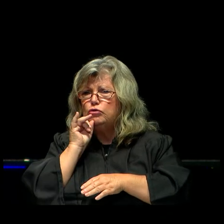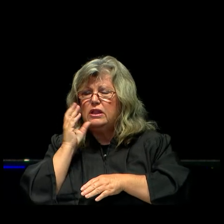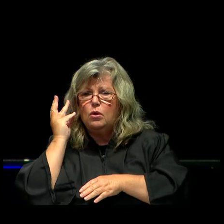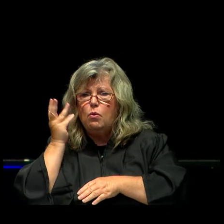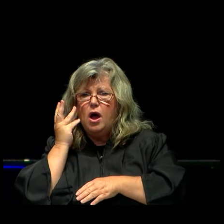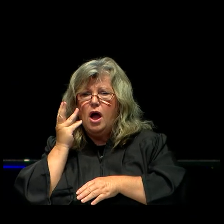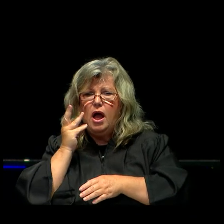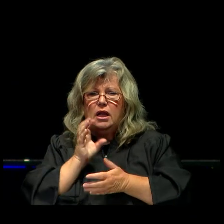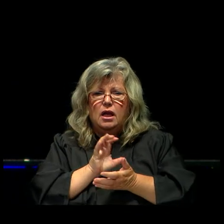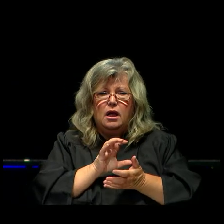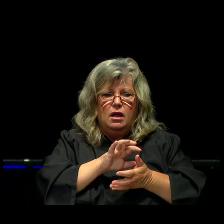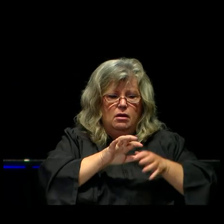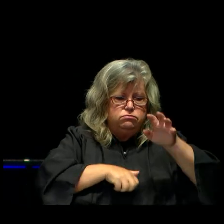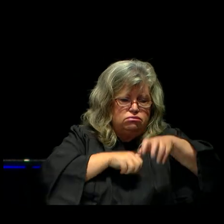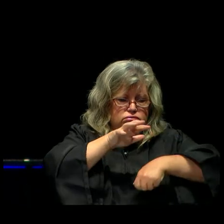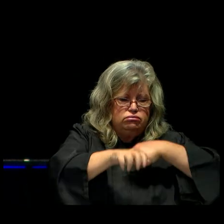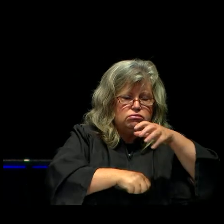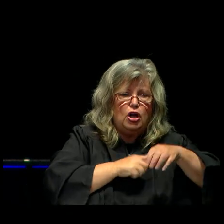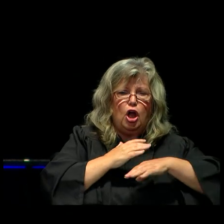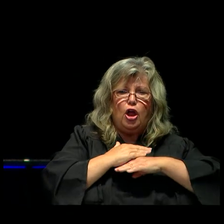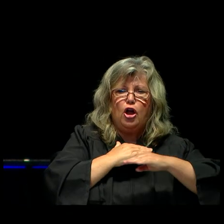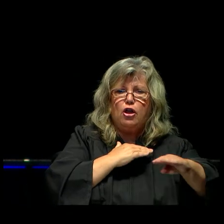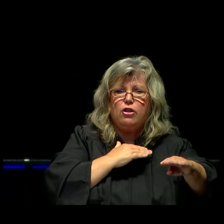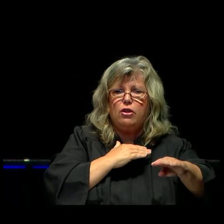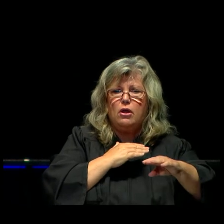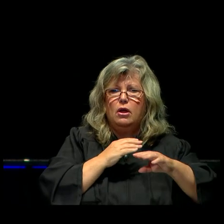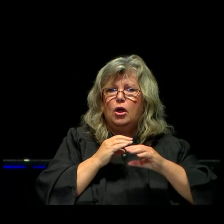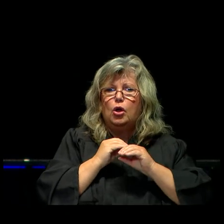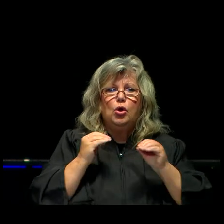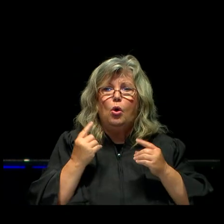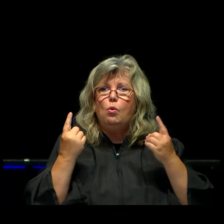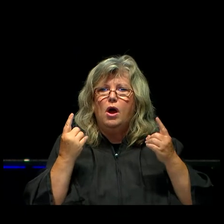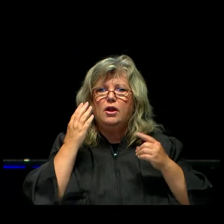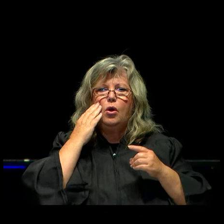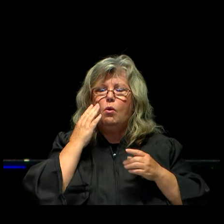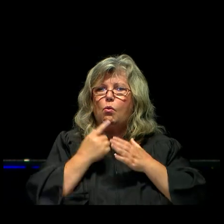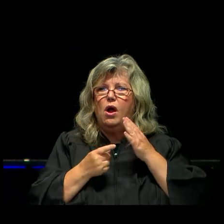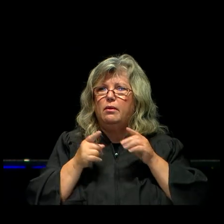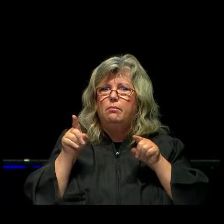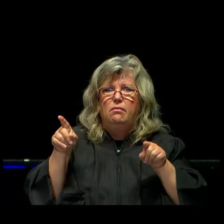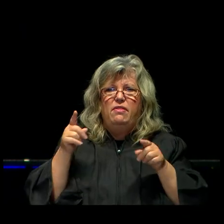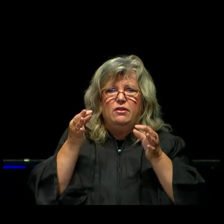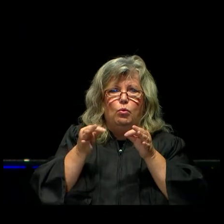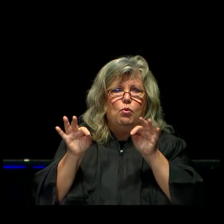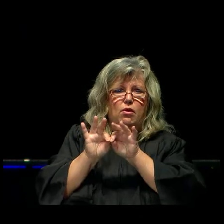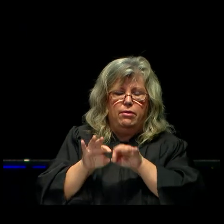my earth. None of them along the line know what any of it is worth.